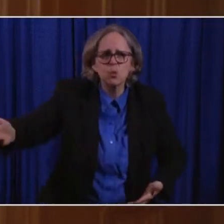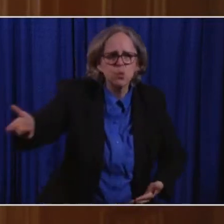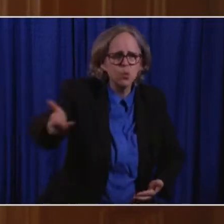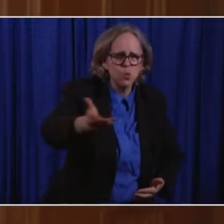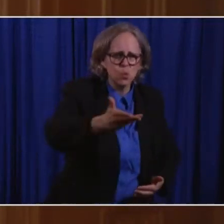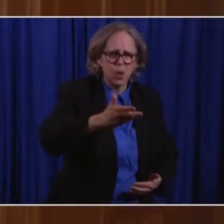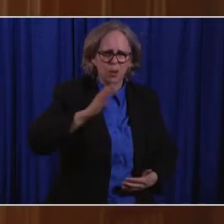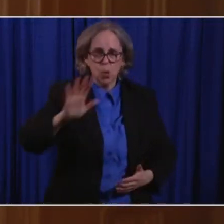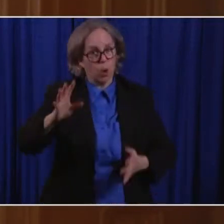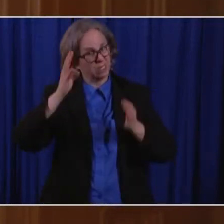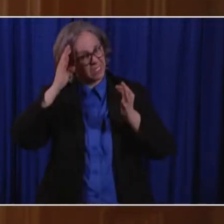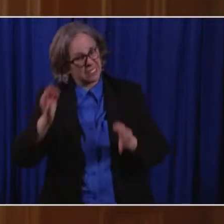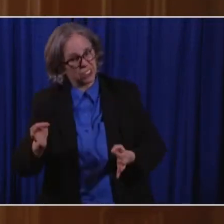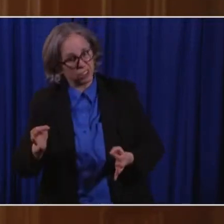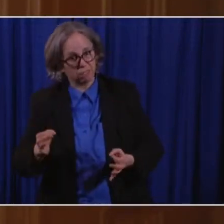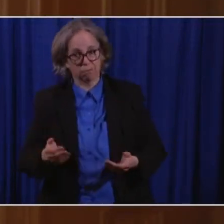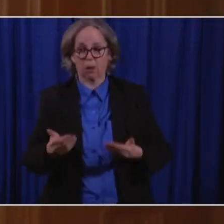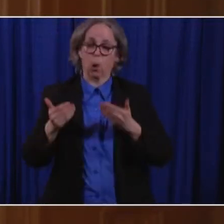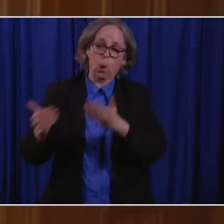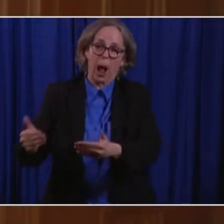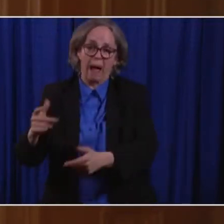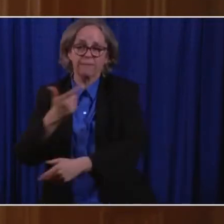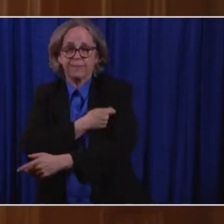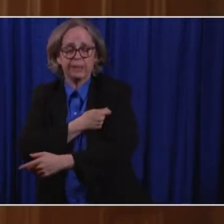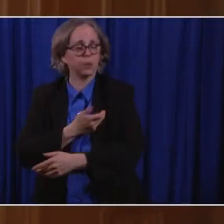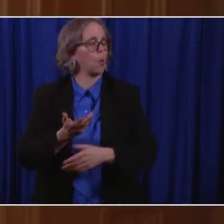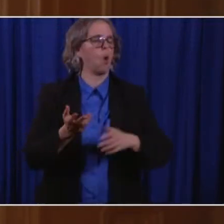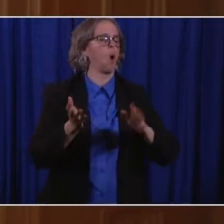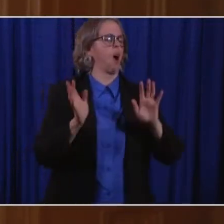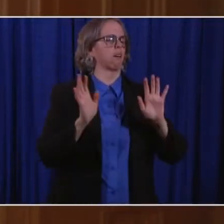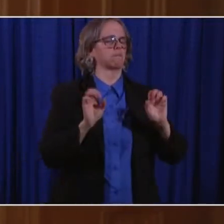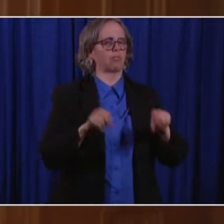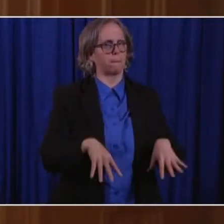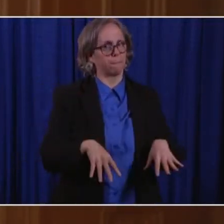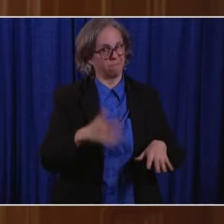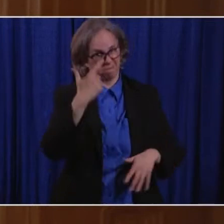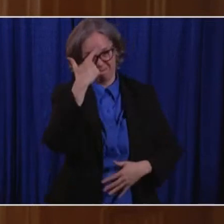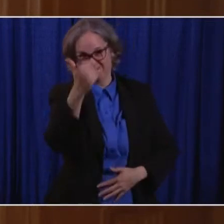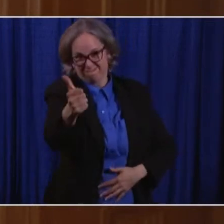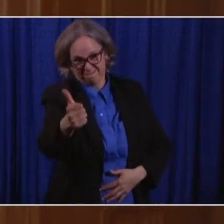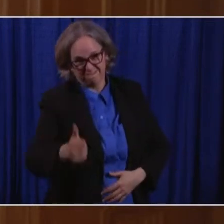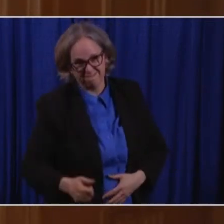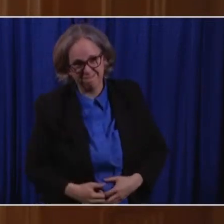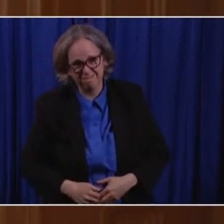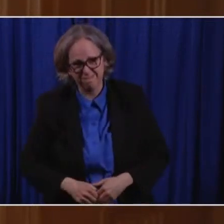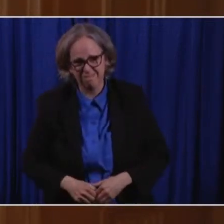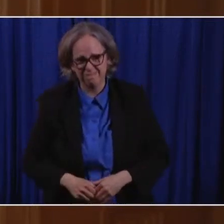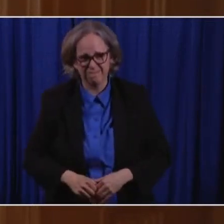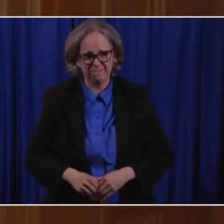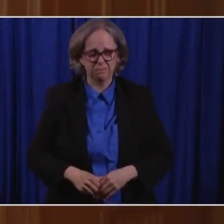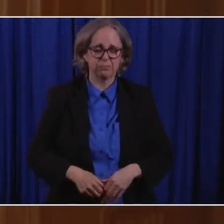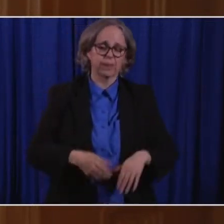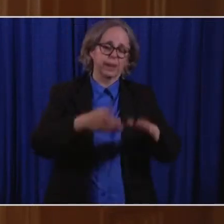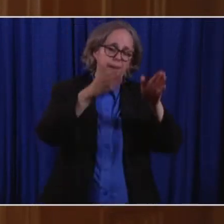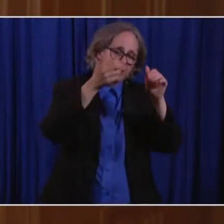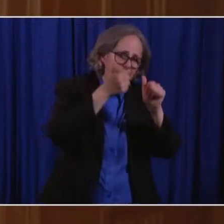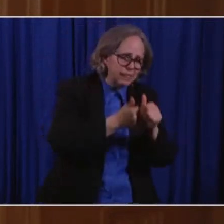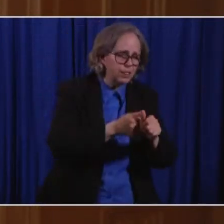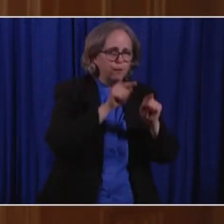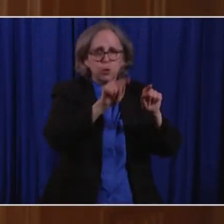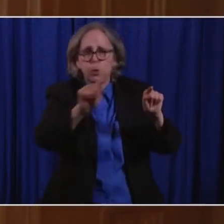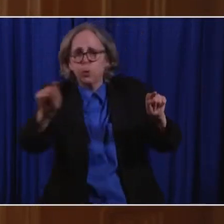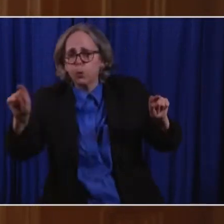to use it or not. There comes a time when individual